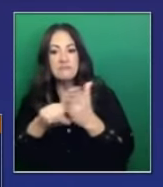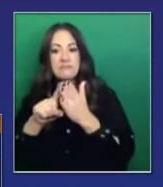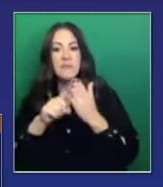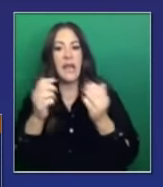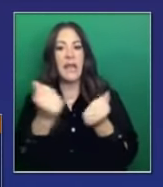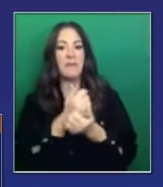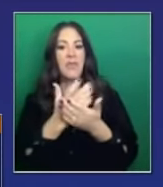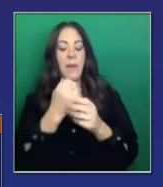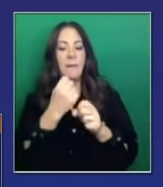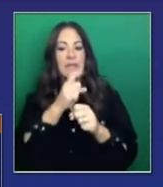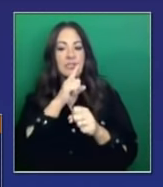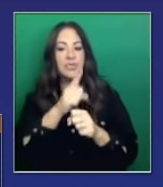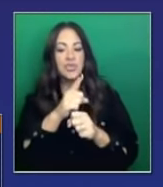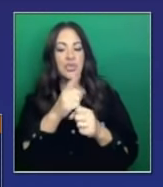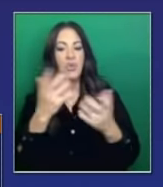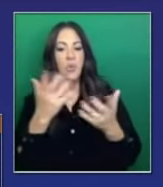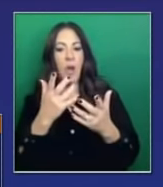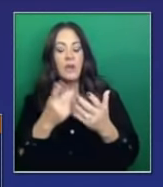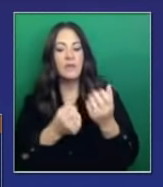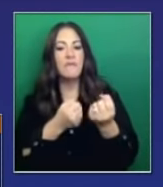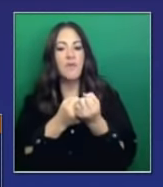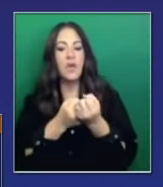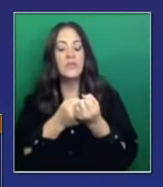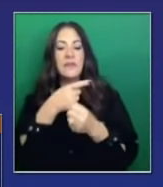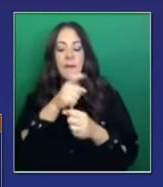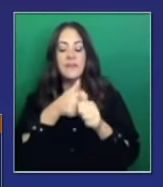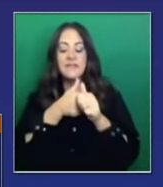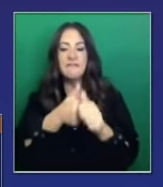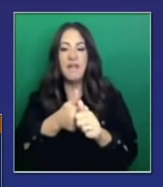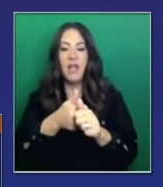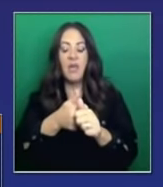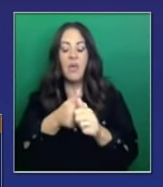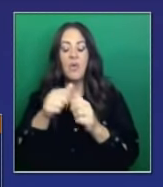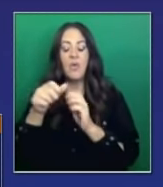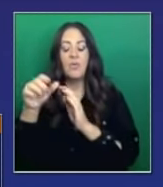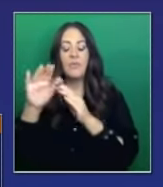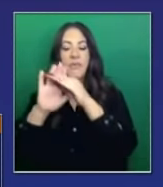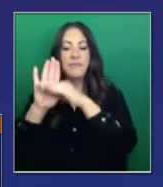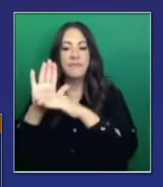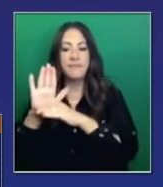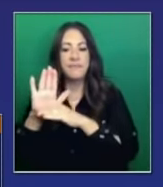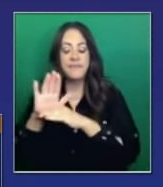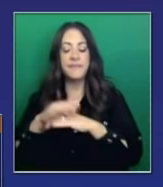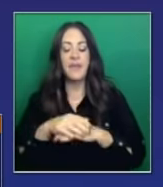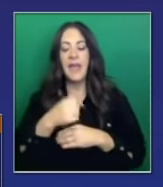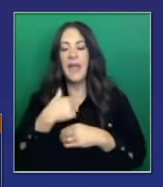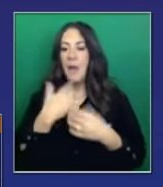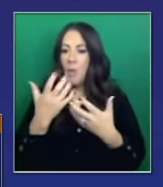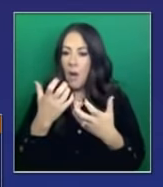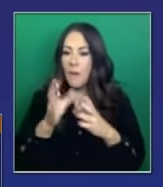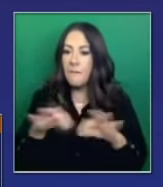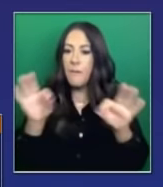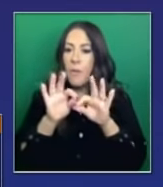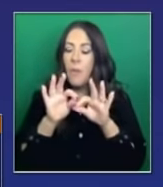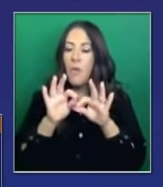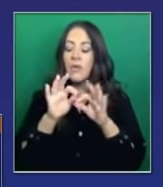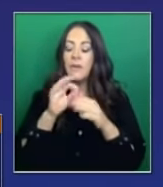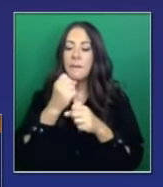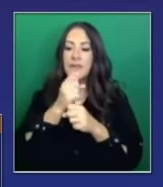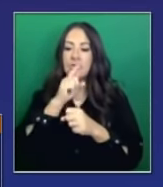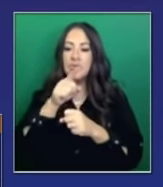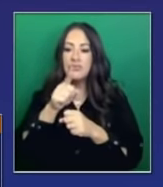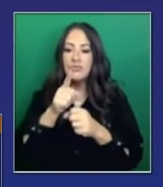of support to enforce the guidance. This has been a big issue, and I want to just acknowledge this. And teachers, I